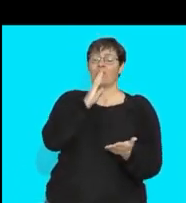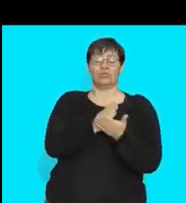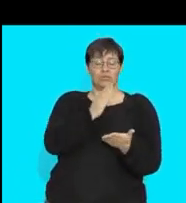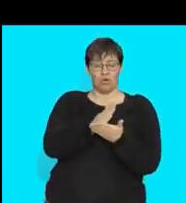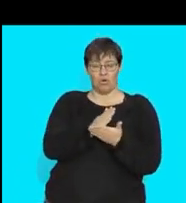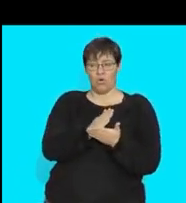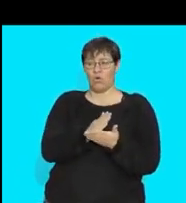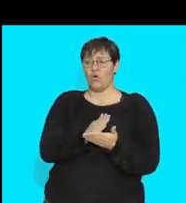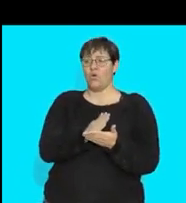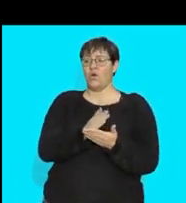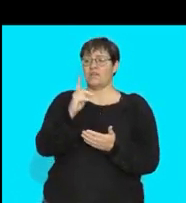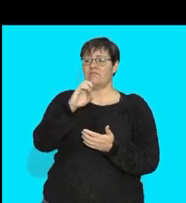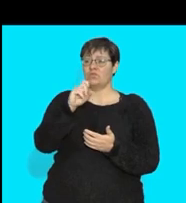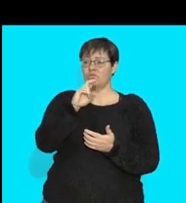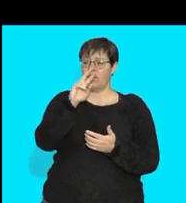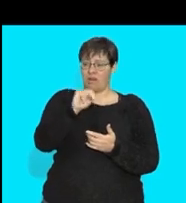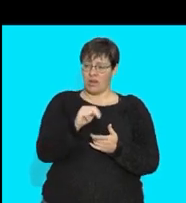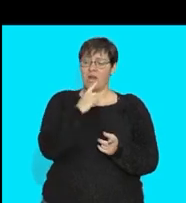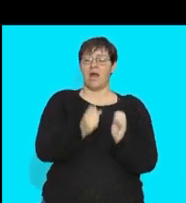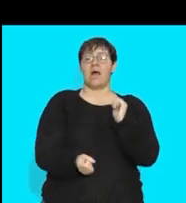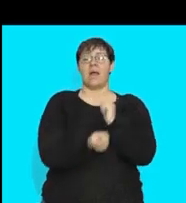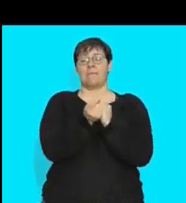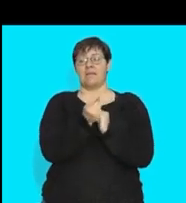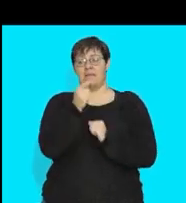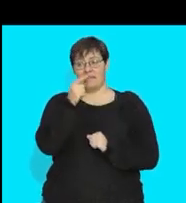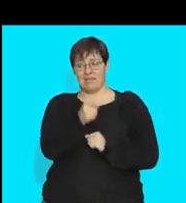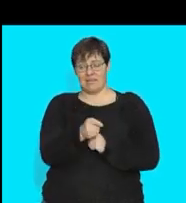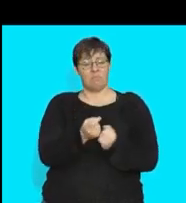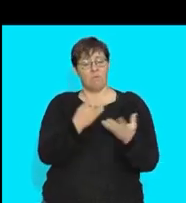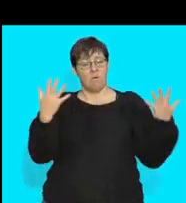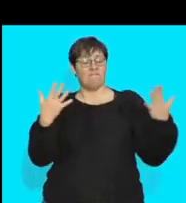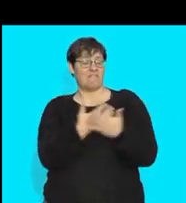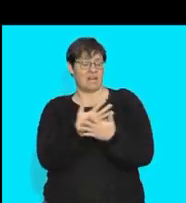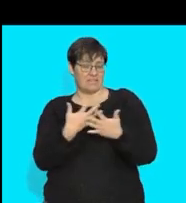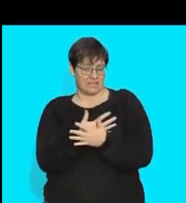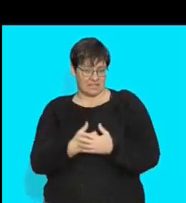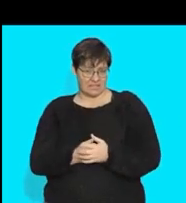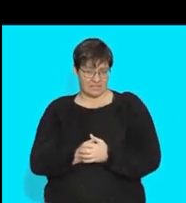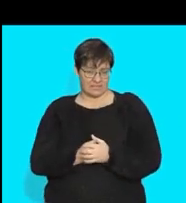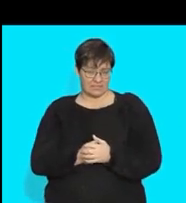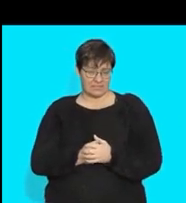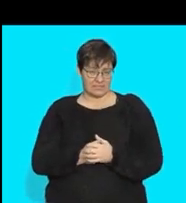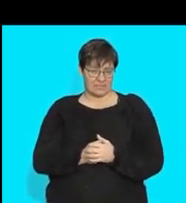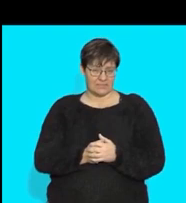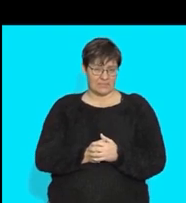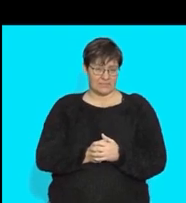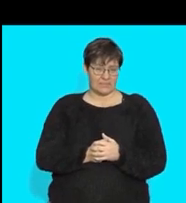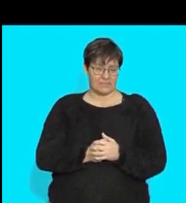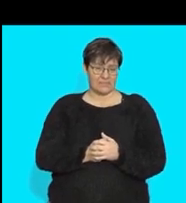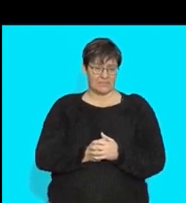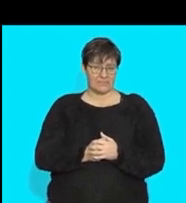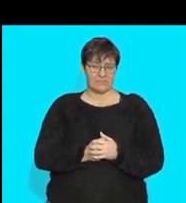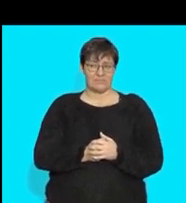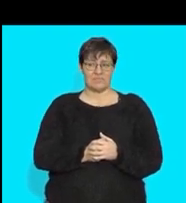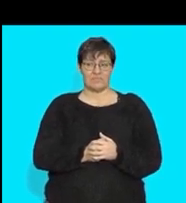which is the movements of gases, can occur very quickly and very easily. Now,